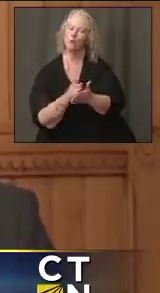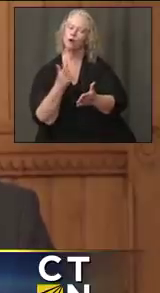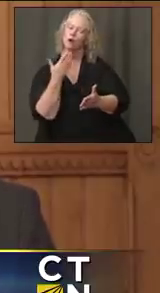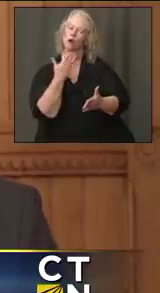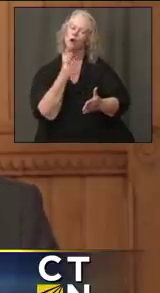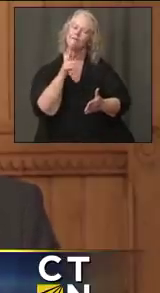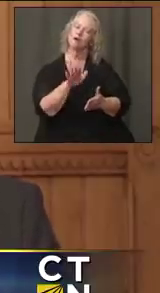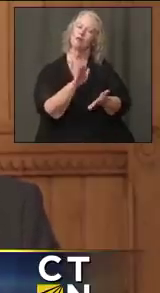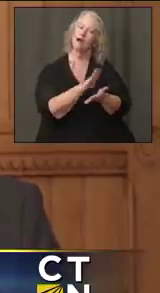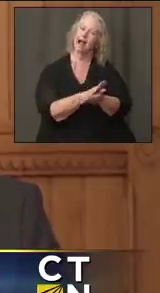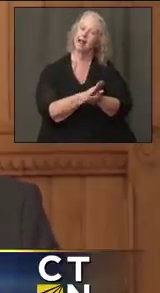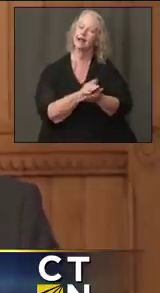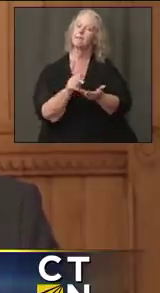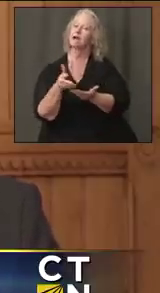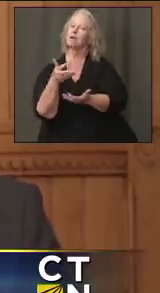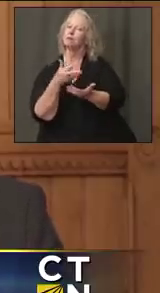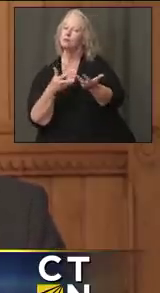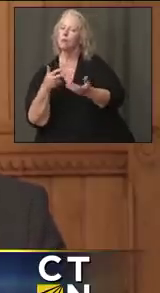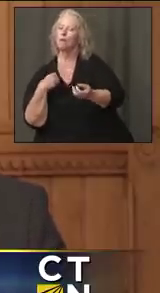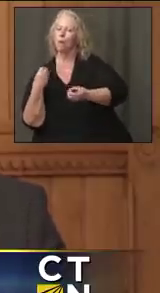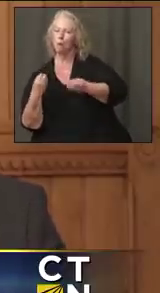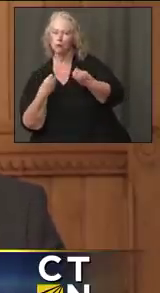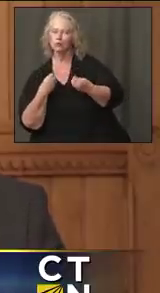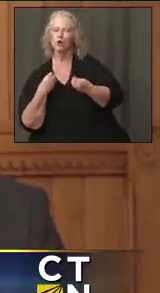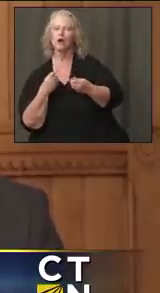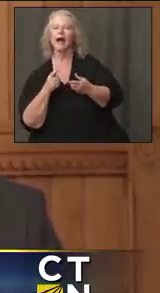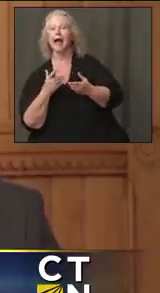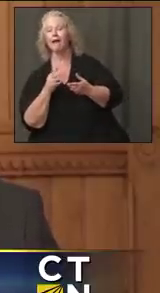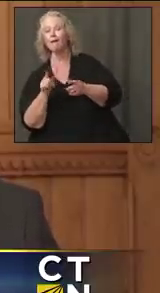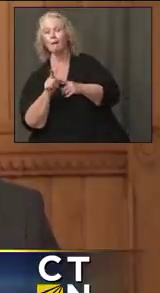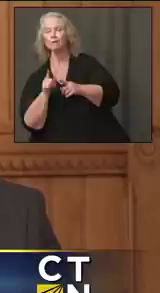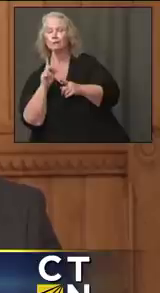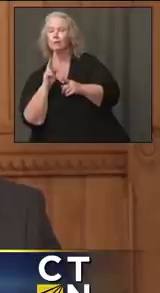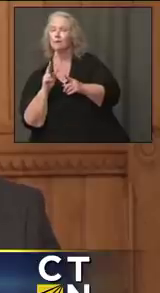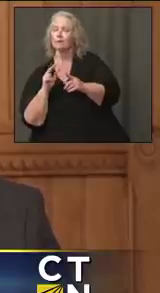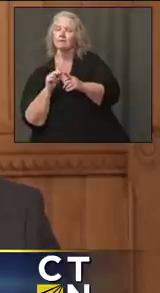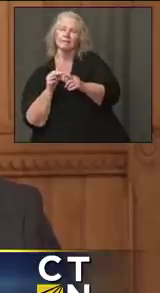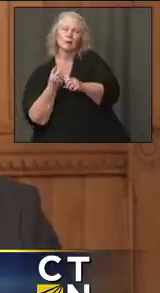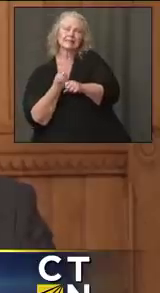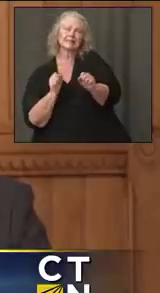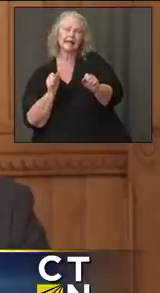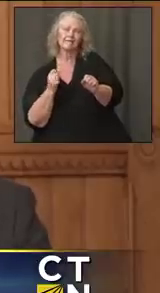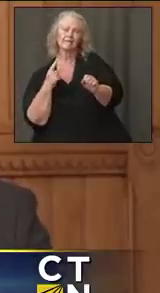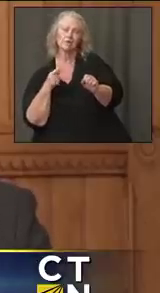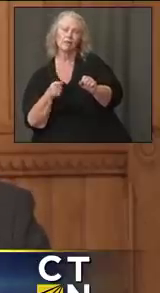and emotional well-being, but in many cases it's the safest place and the most structured place that they have.